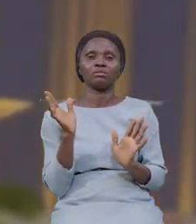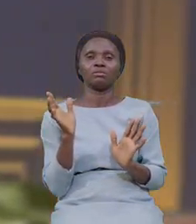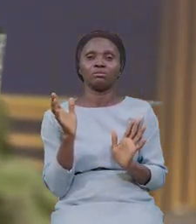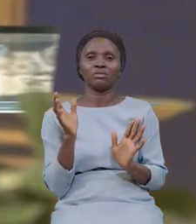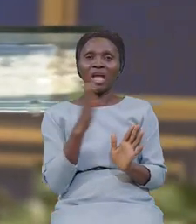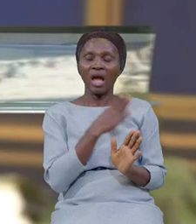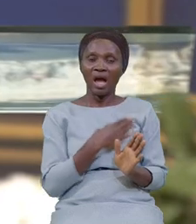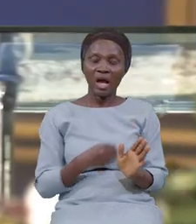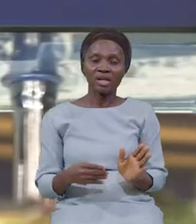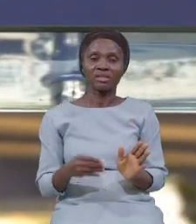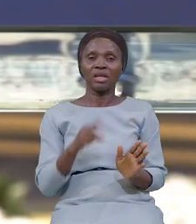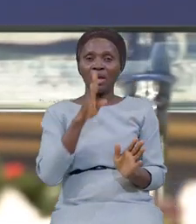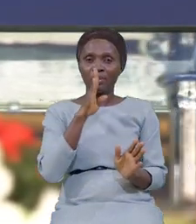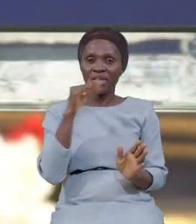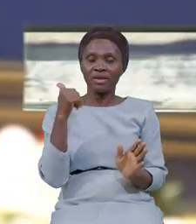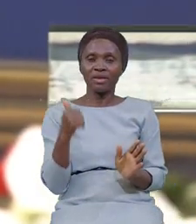resilient